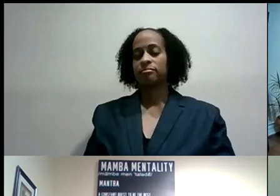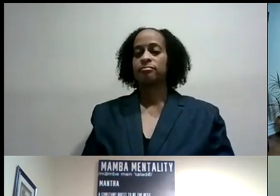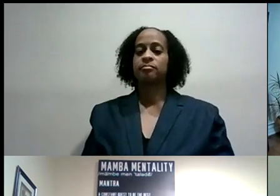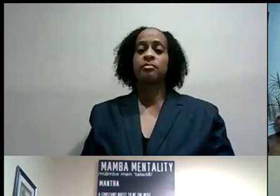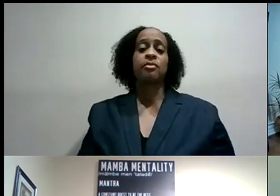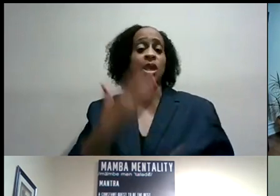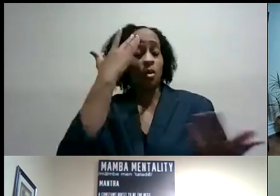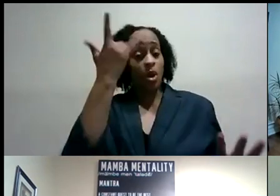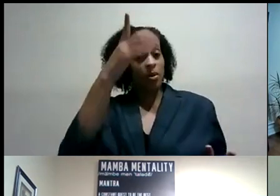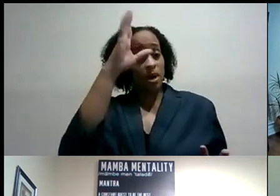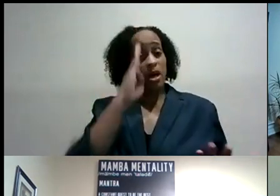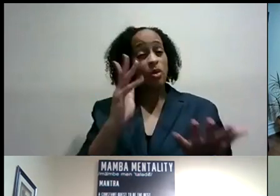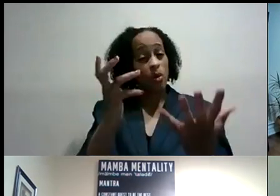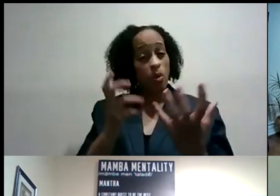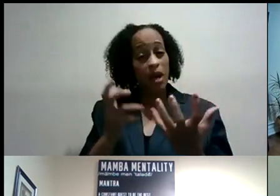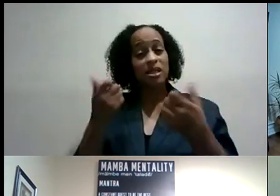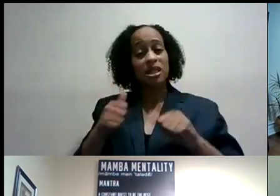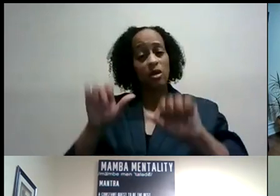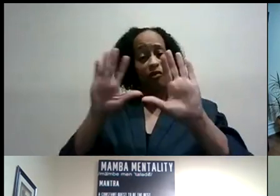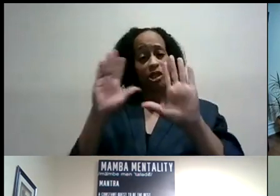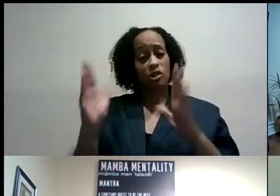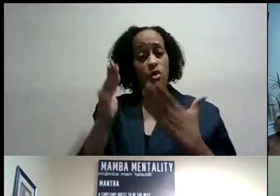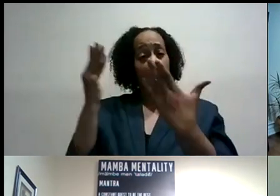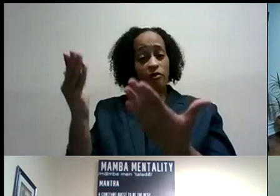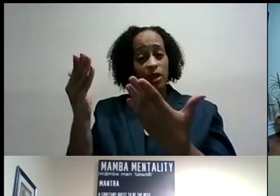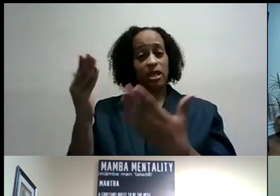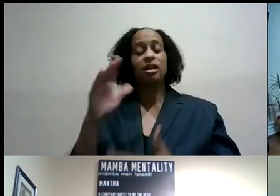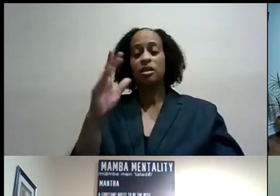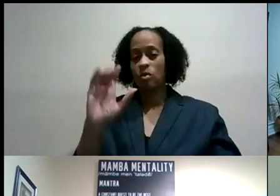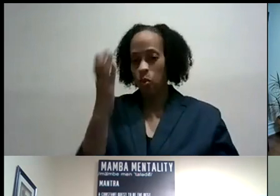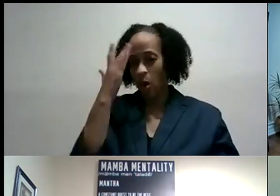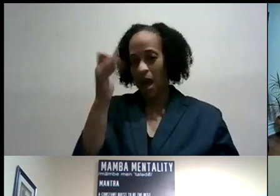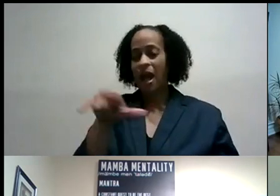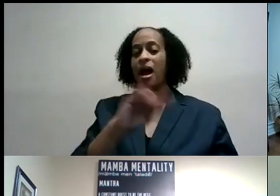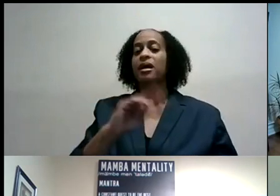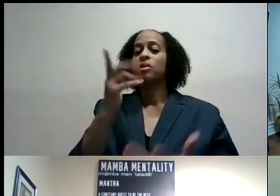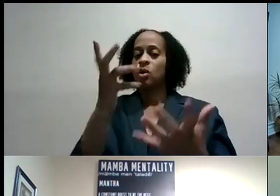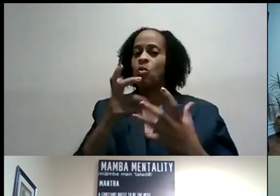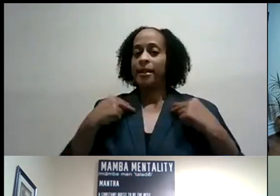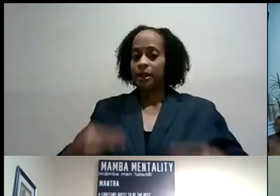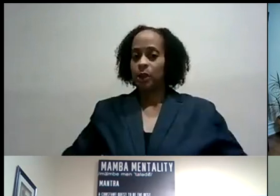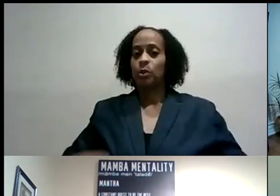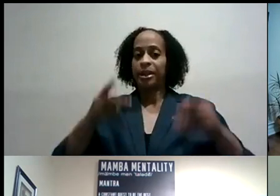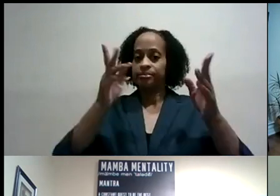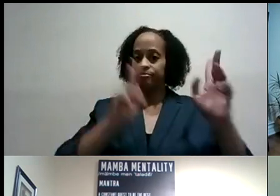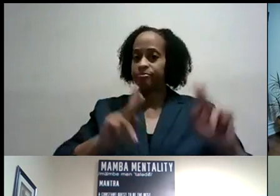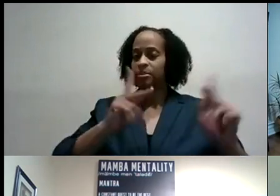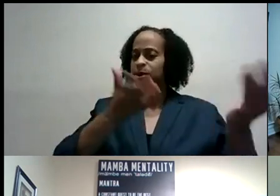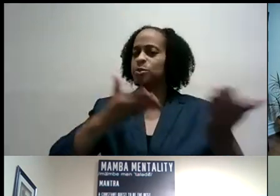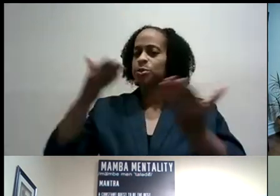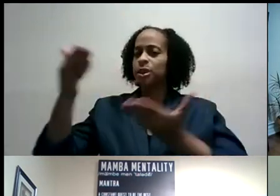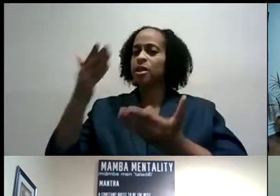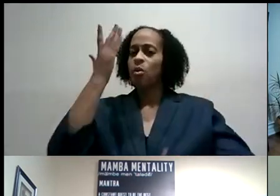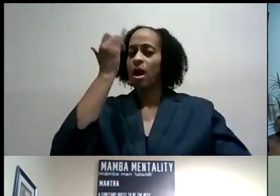Why would God want a sacrificial offering? Want humans to bring him a sacrificial offering.